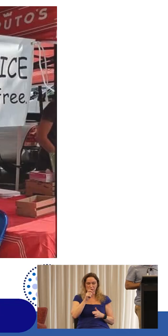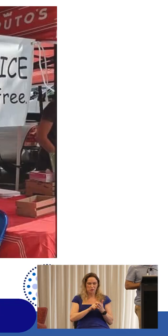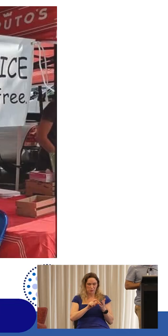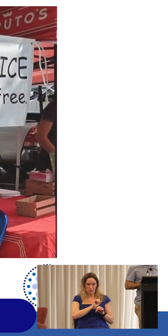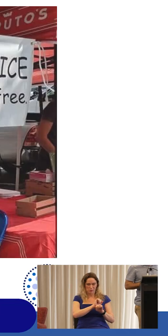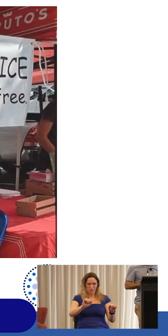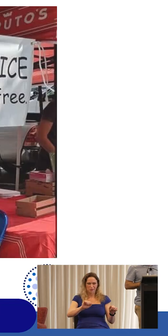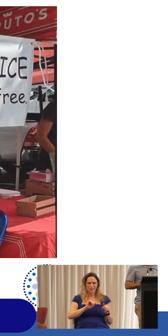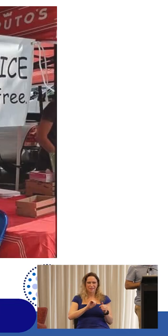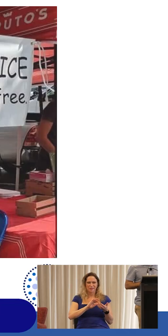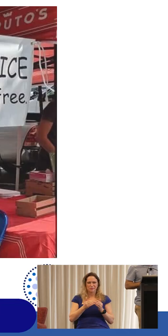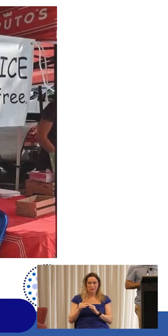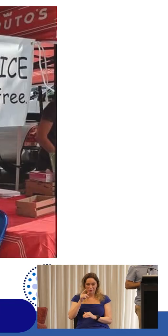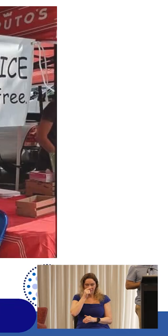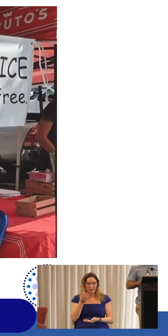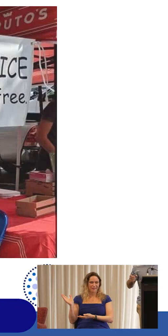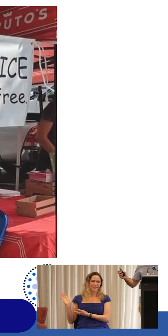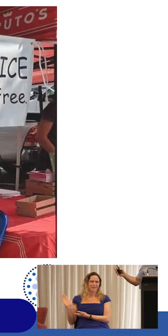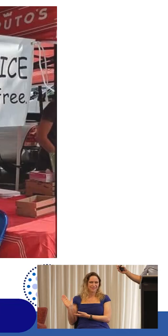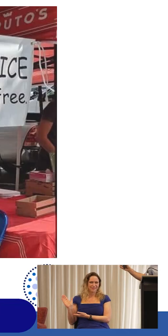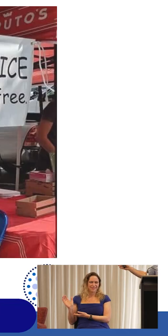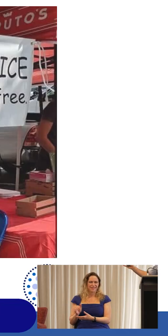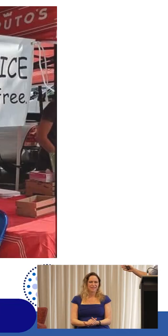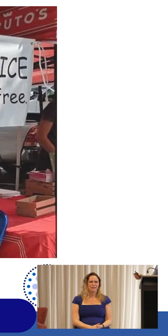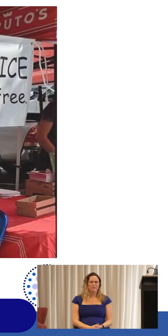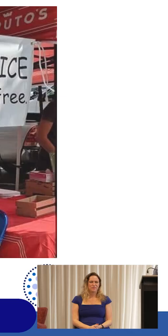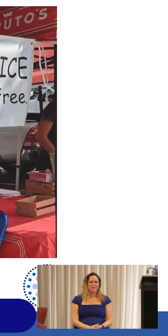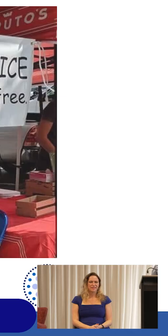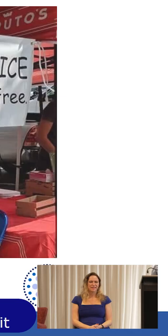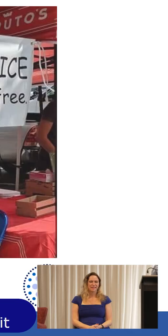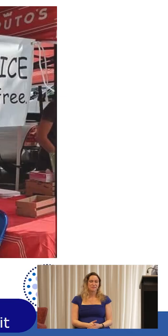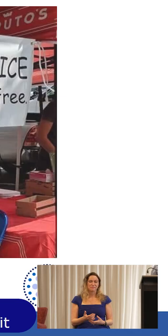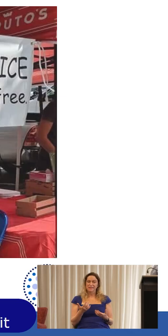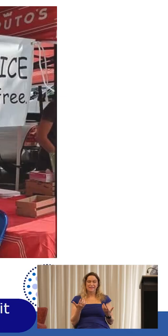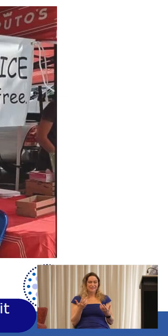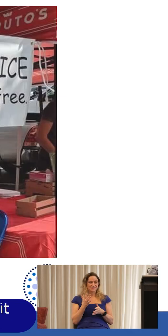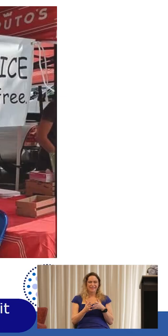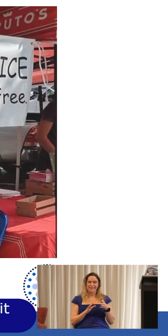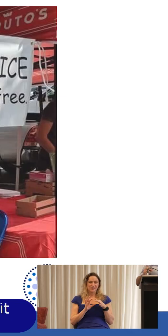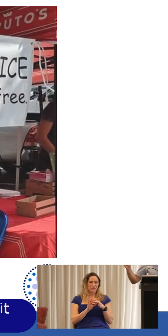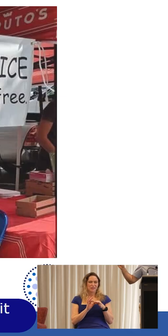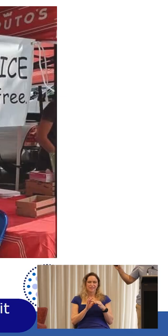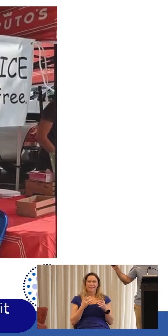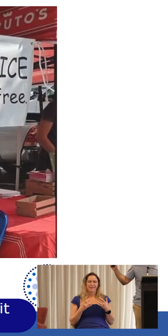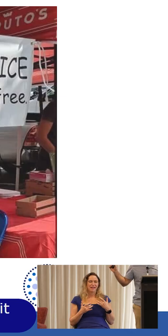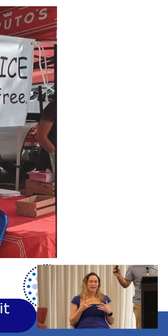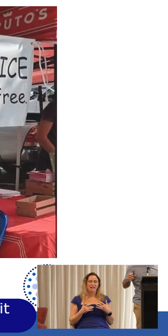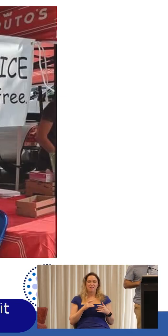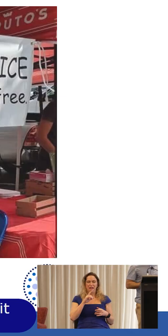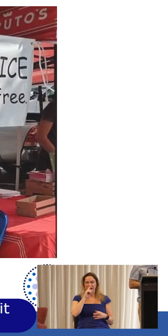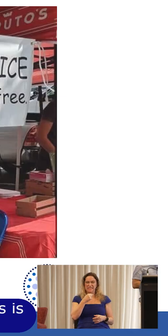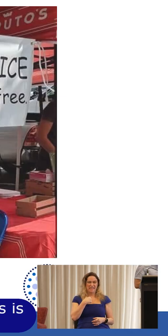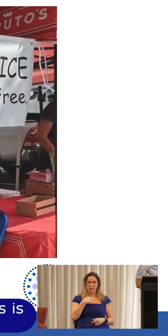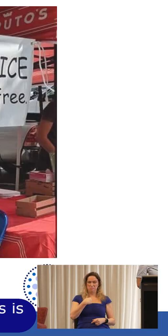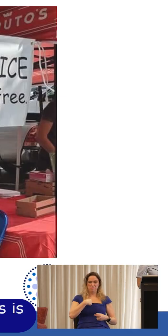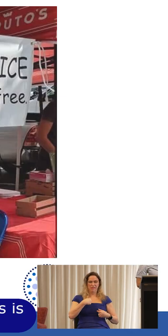But this is associational life. So, and I can't take credit for this. I didn't take the photo of these gentlemen, but this